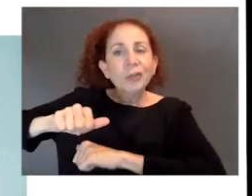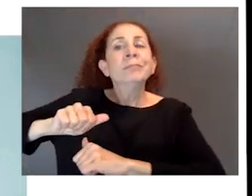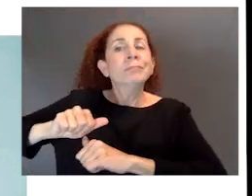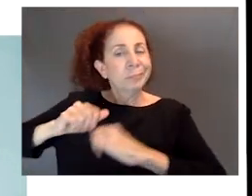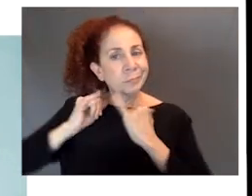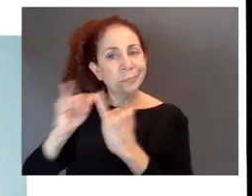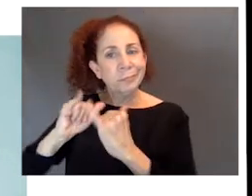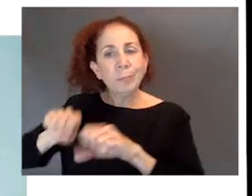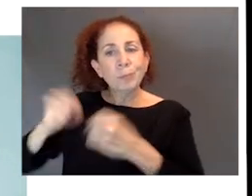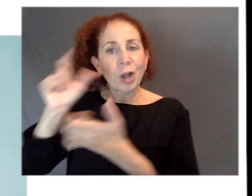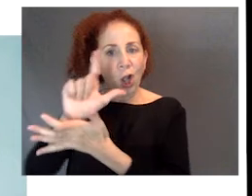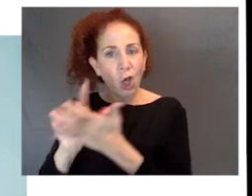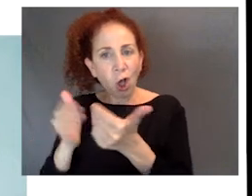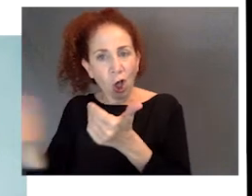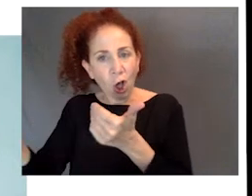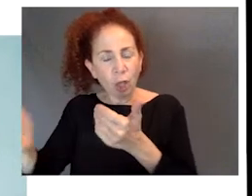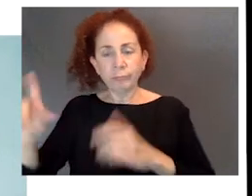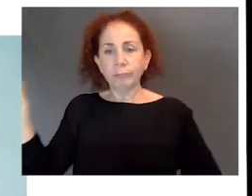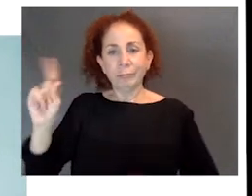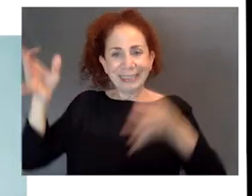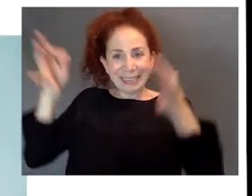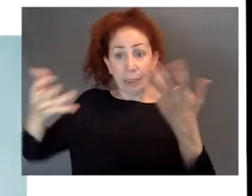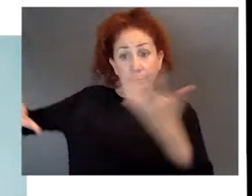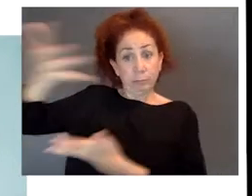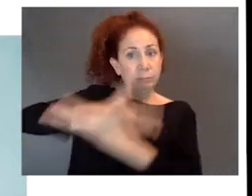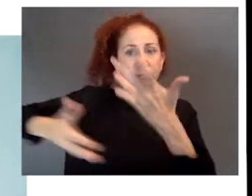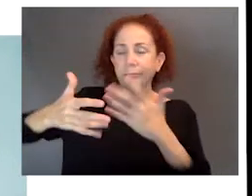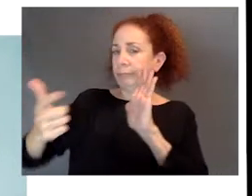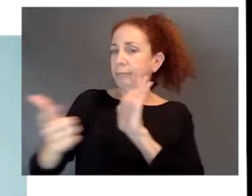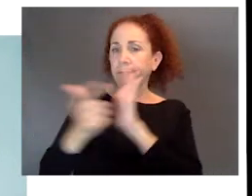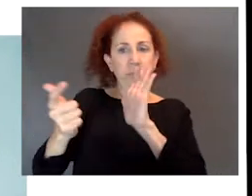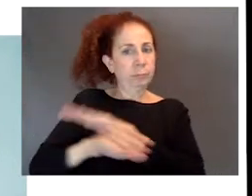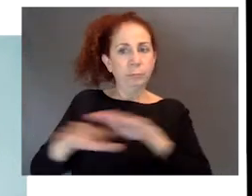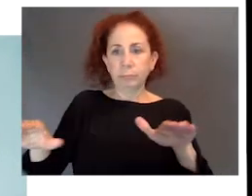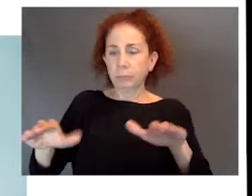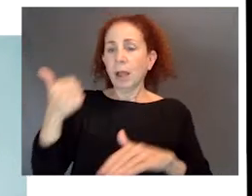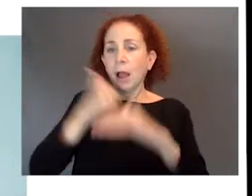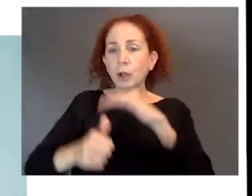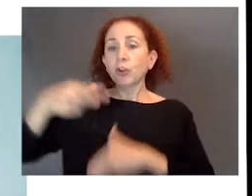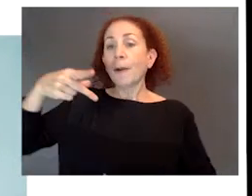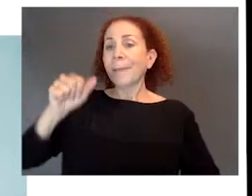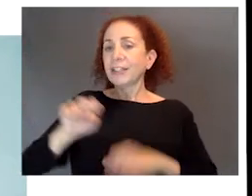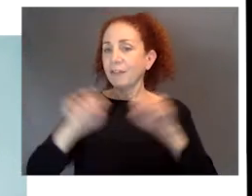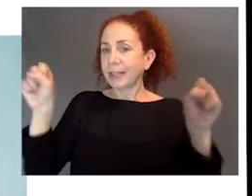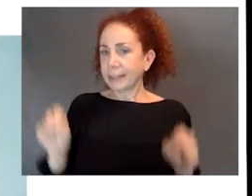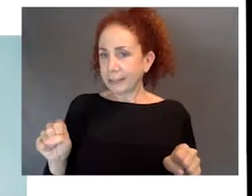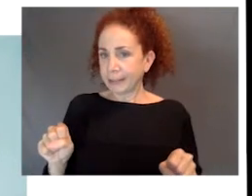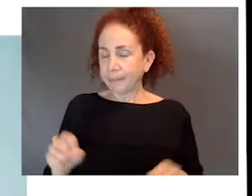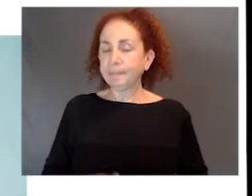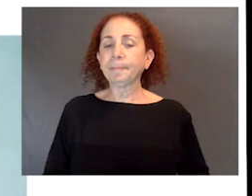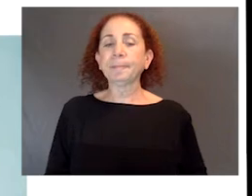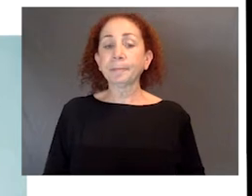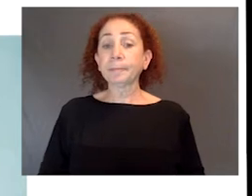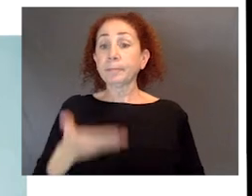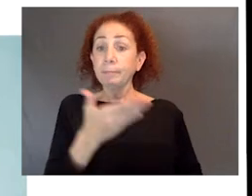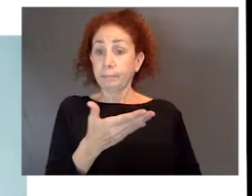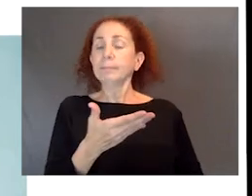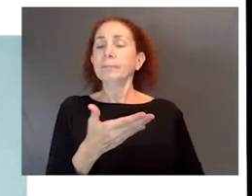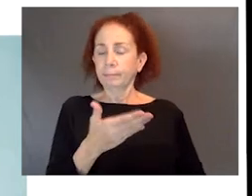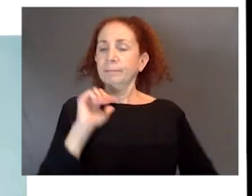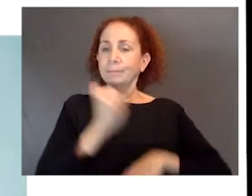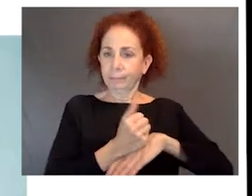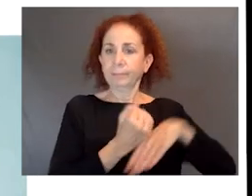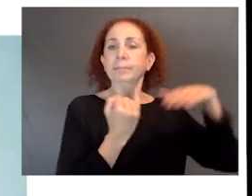life of crime. Therefore, socialization was not allowed in the Pennsylvania system. Therefore,